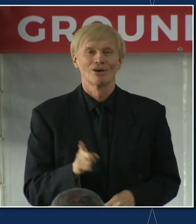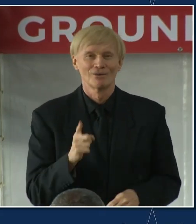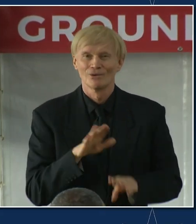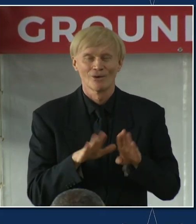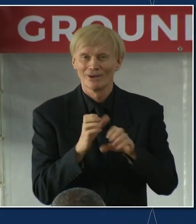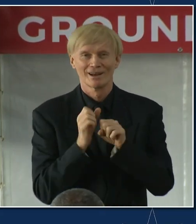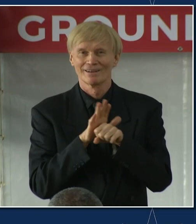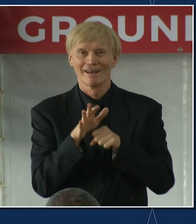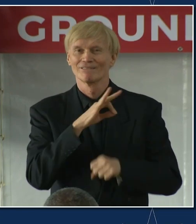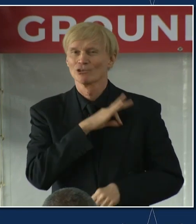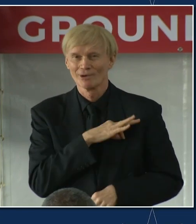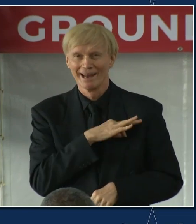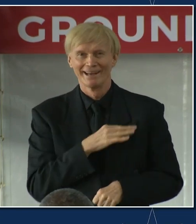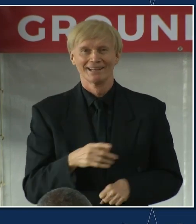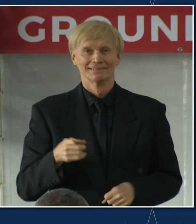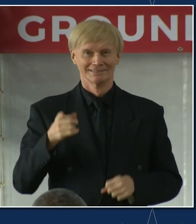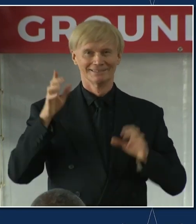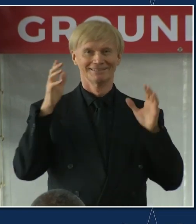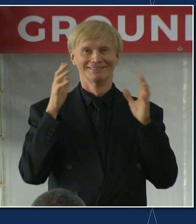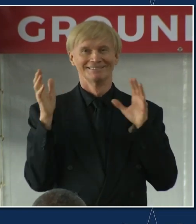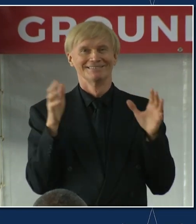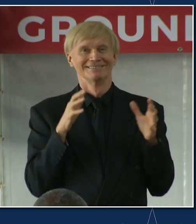credit.